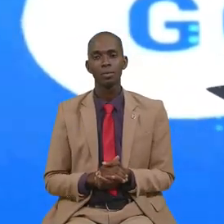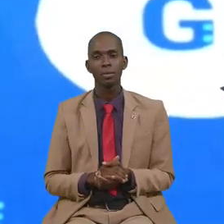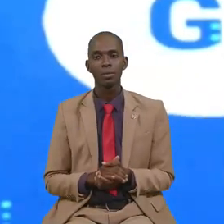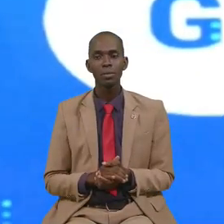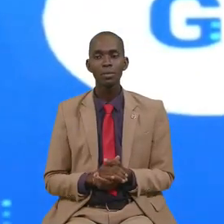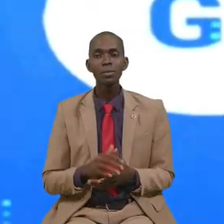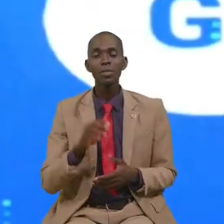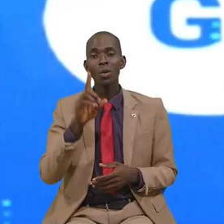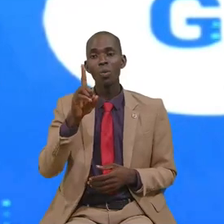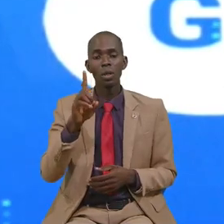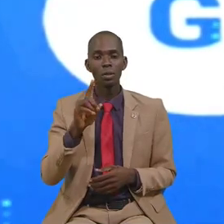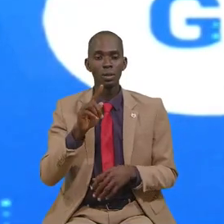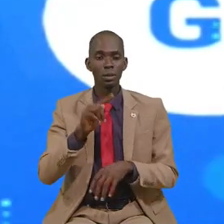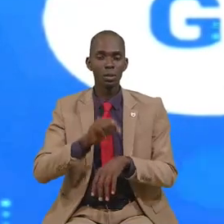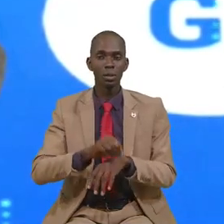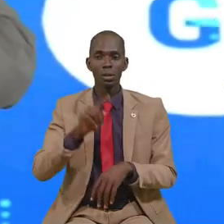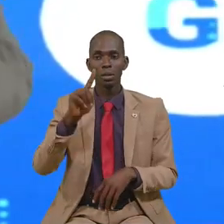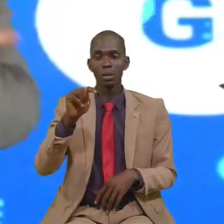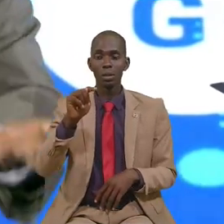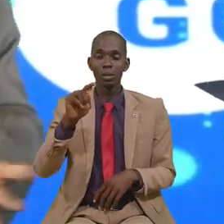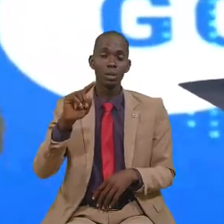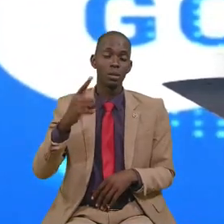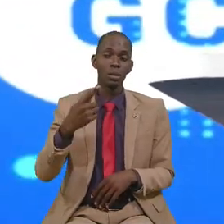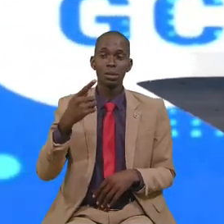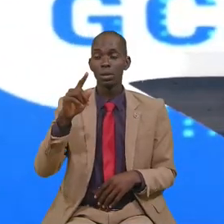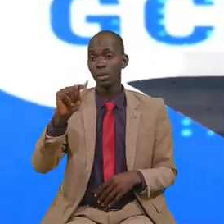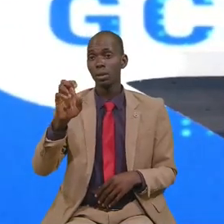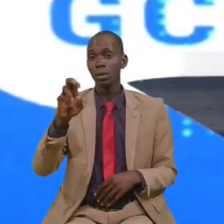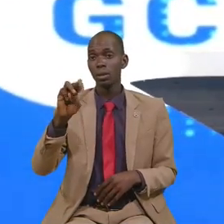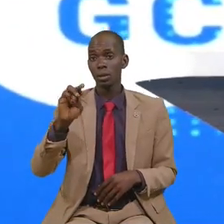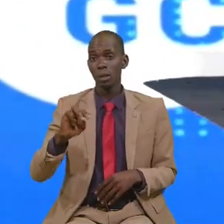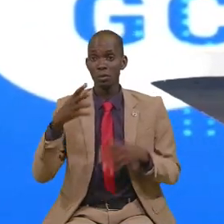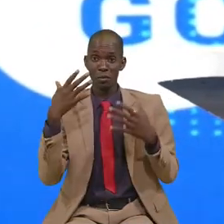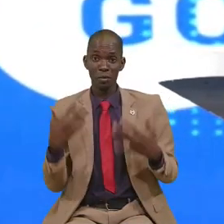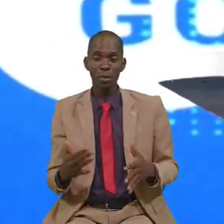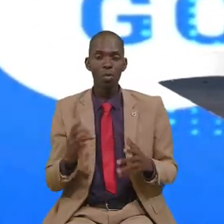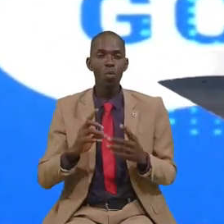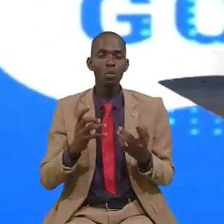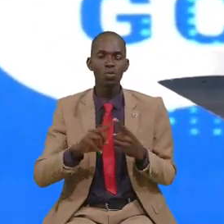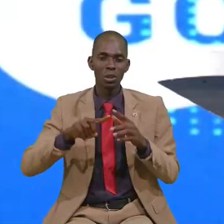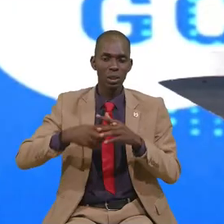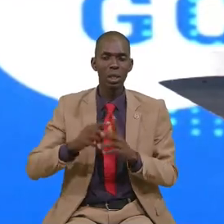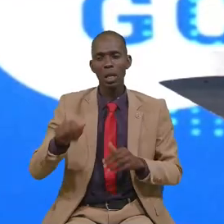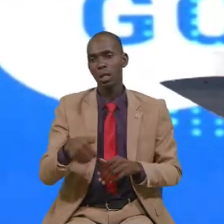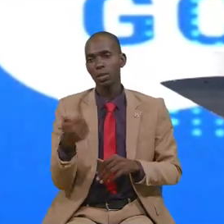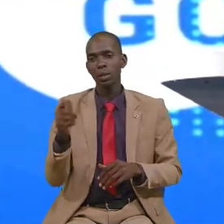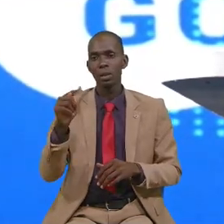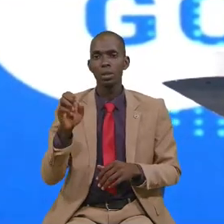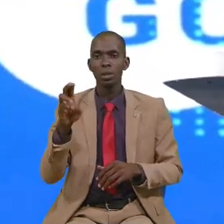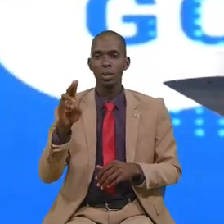term came to an end. They were going to start another term,